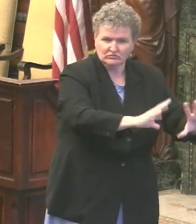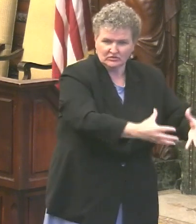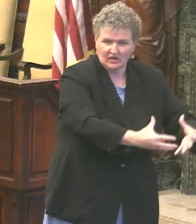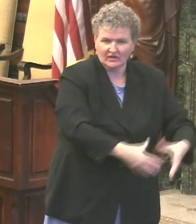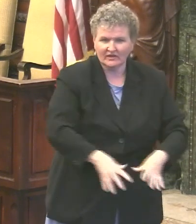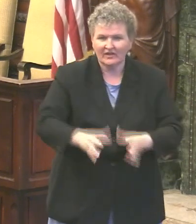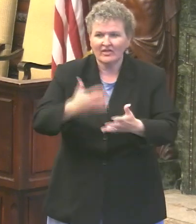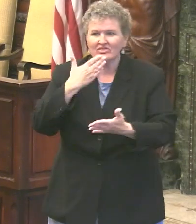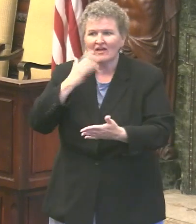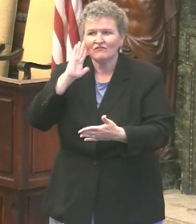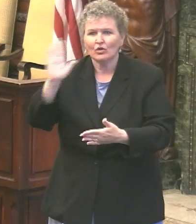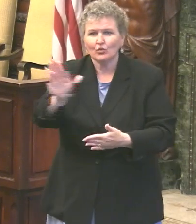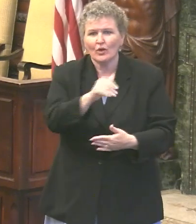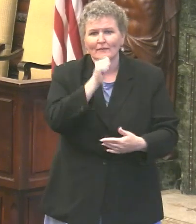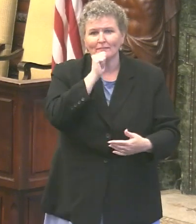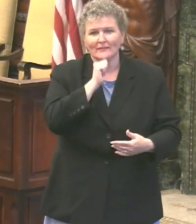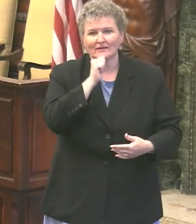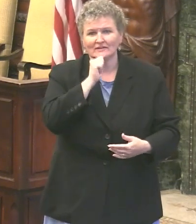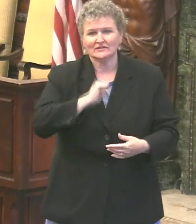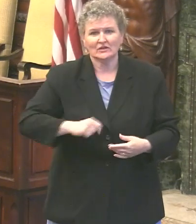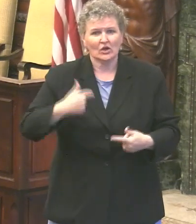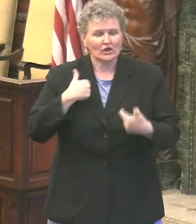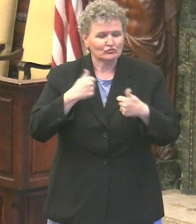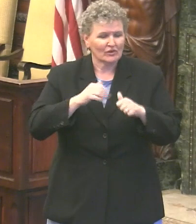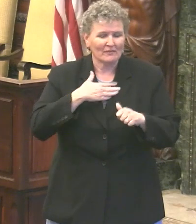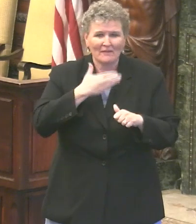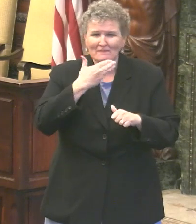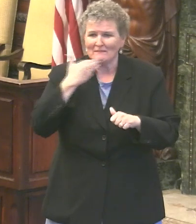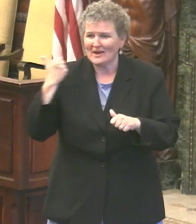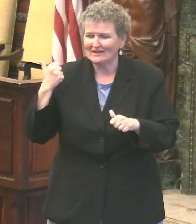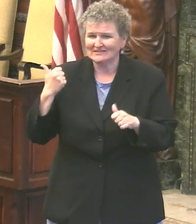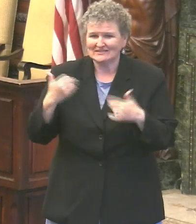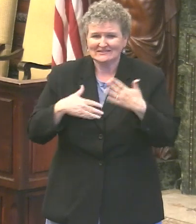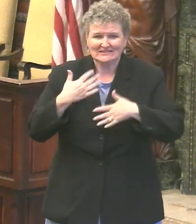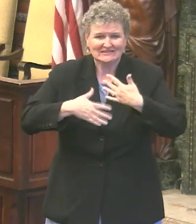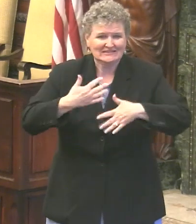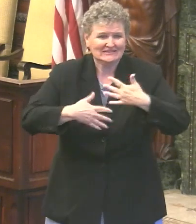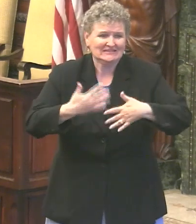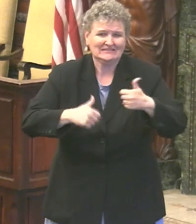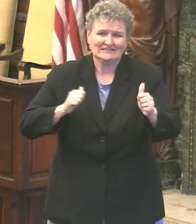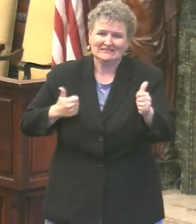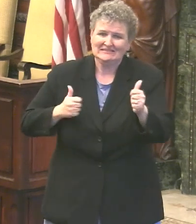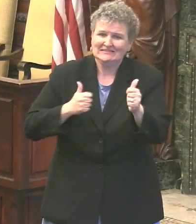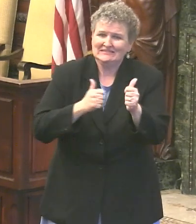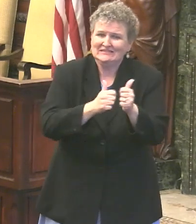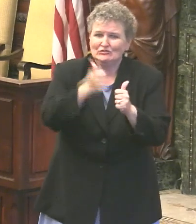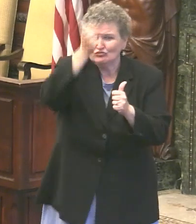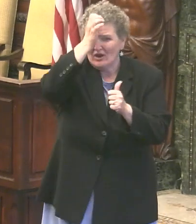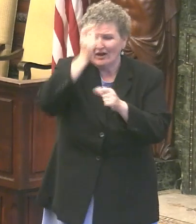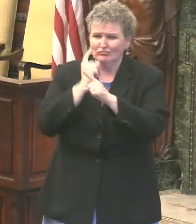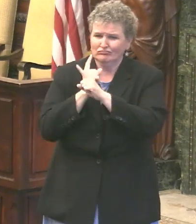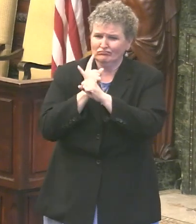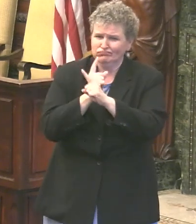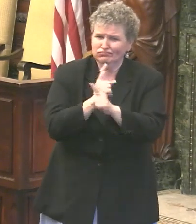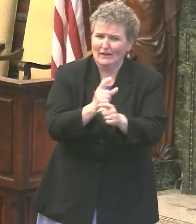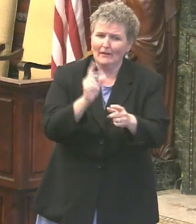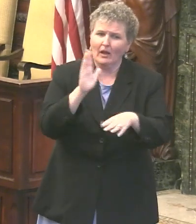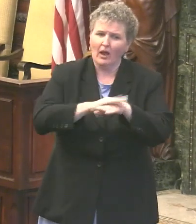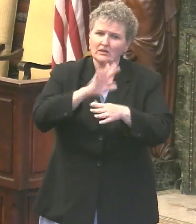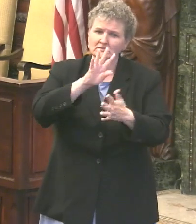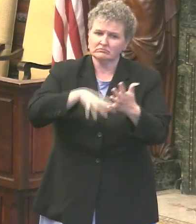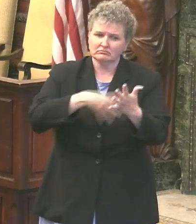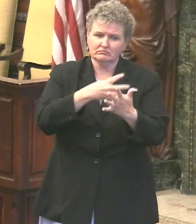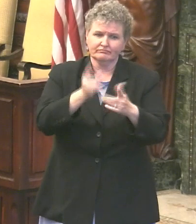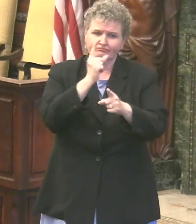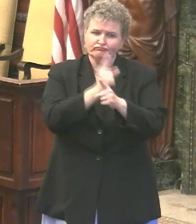for their patience, and please know that we are doing everything we can to clear the backlog to get back to normal collections. And now I'll turn it over to Dr. Farley